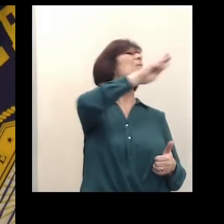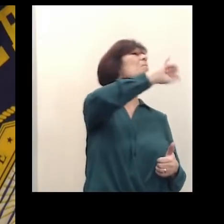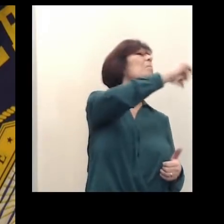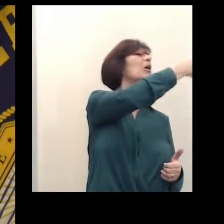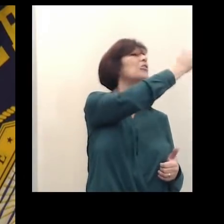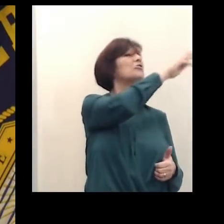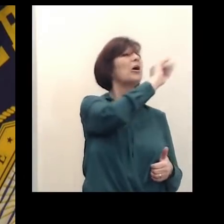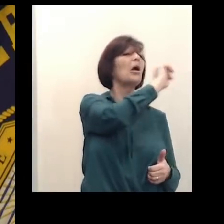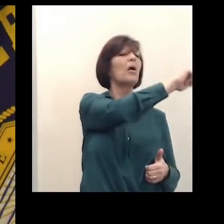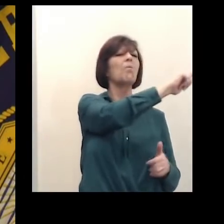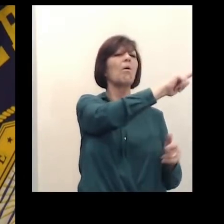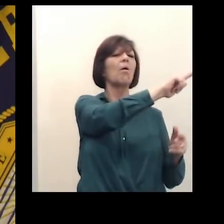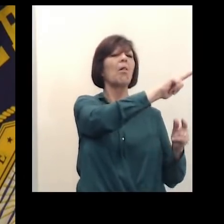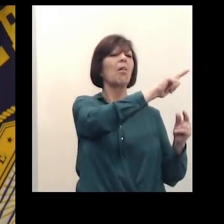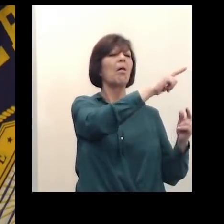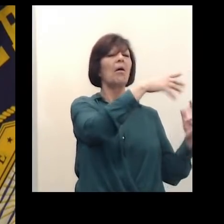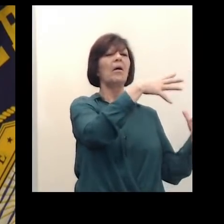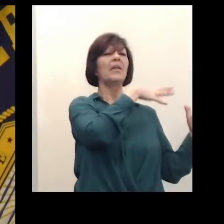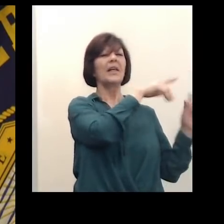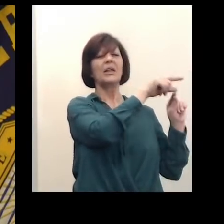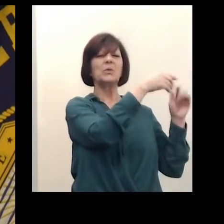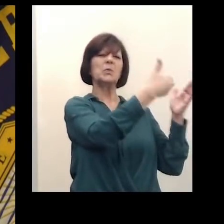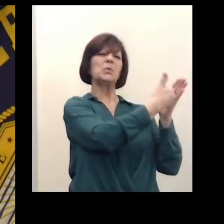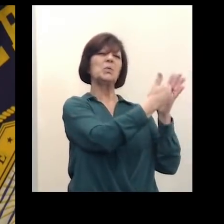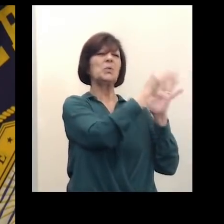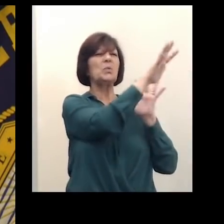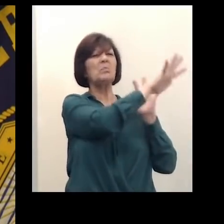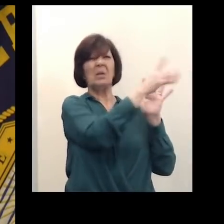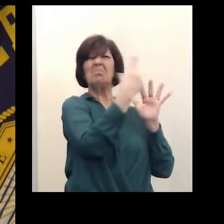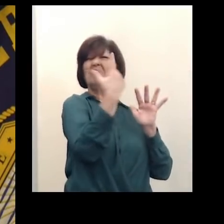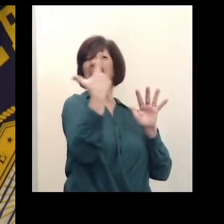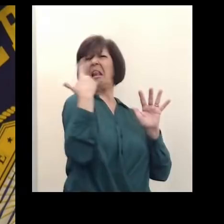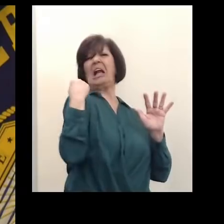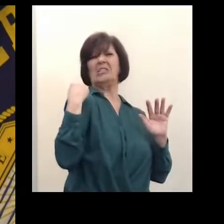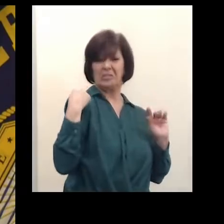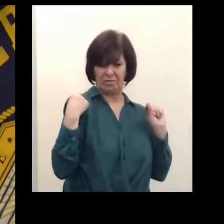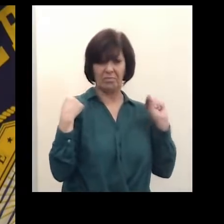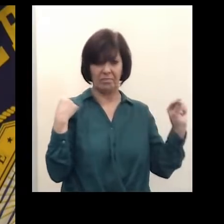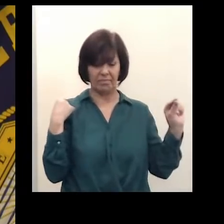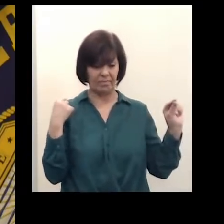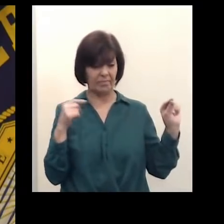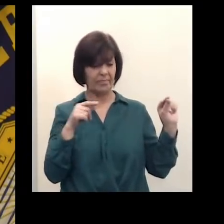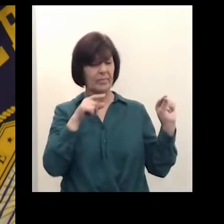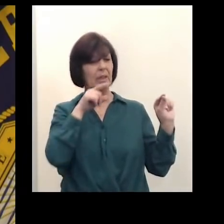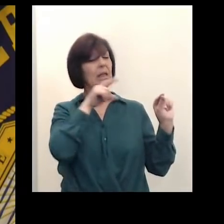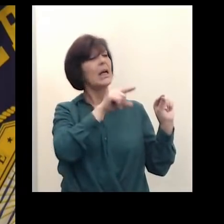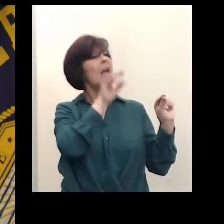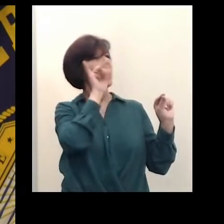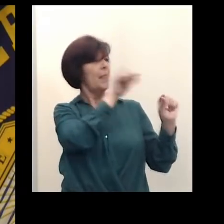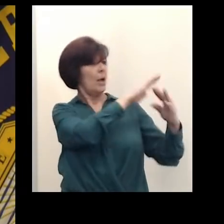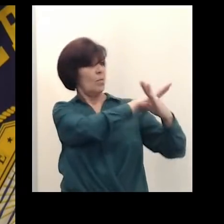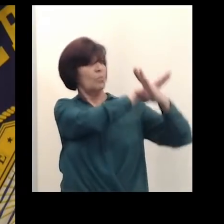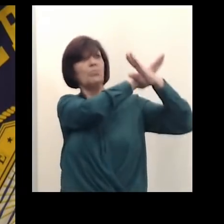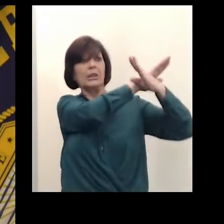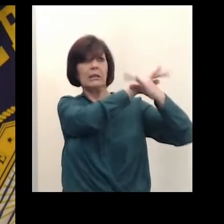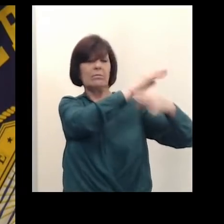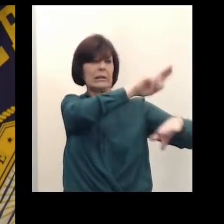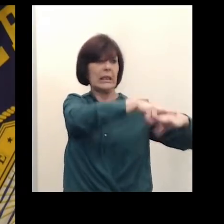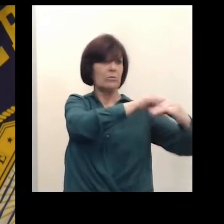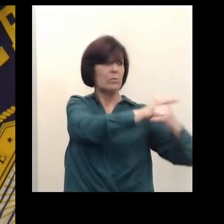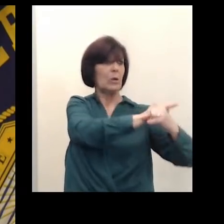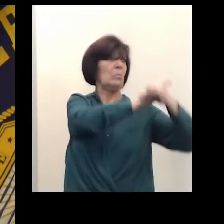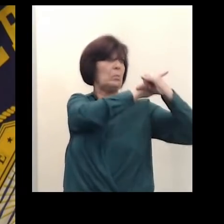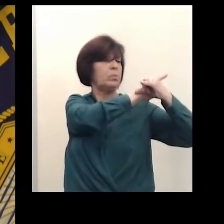of holiday surge about almost a year ago, there's some waning of that protection, and your